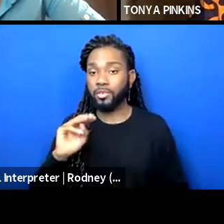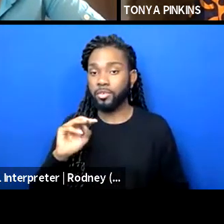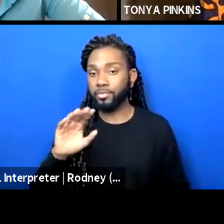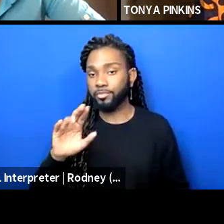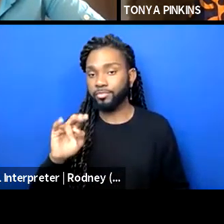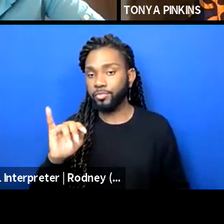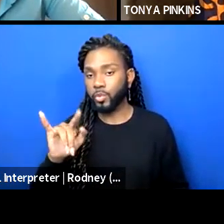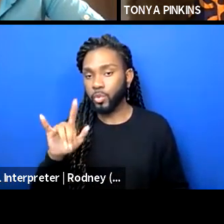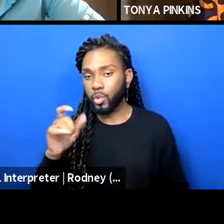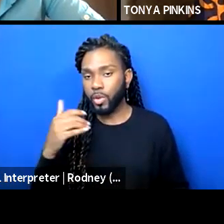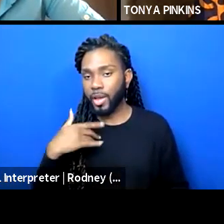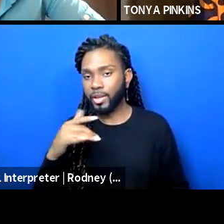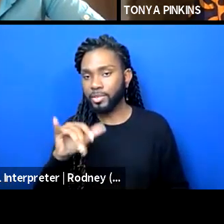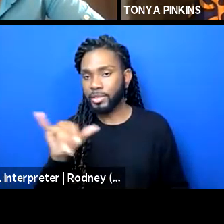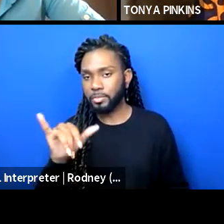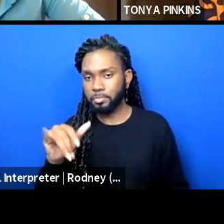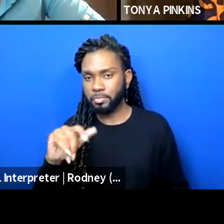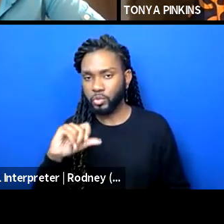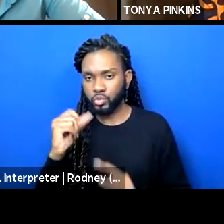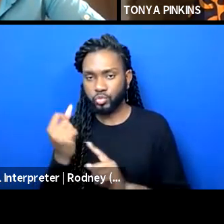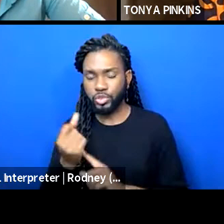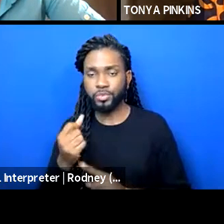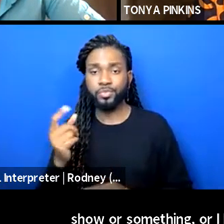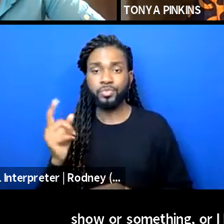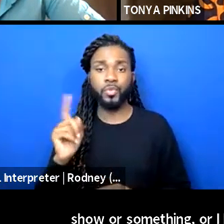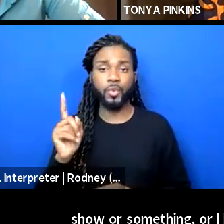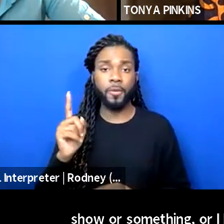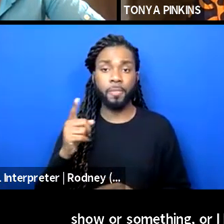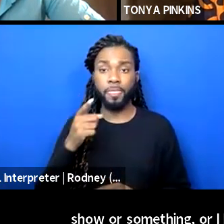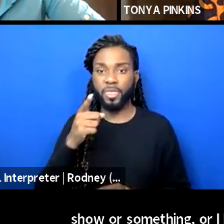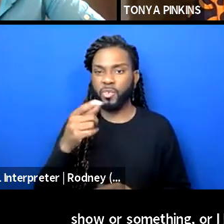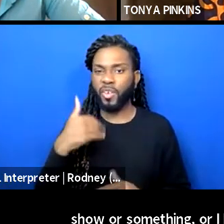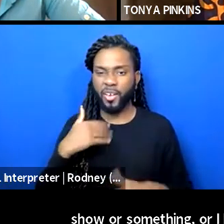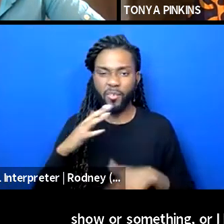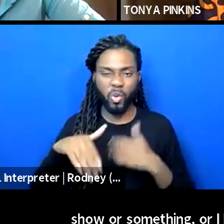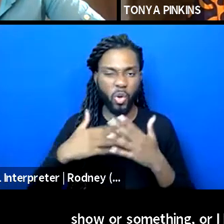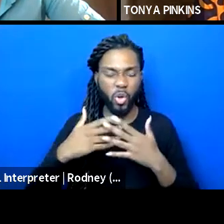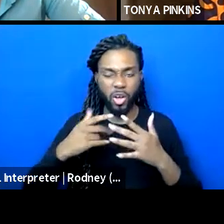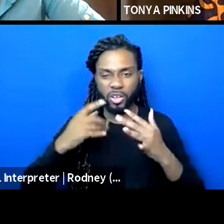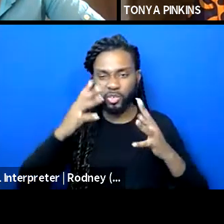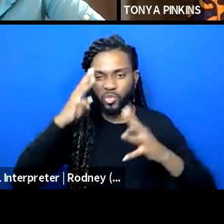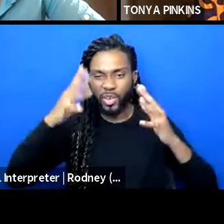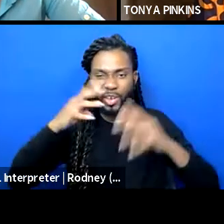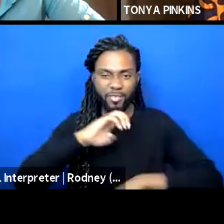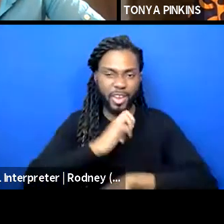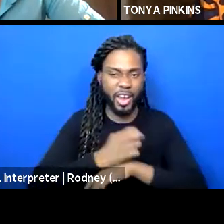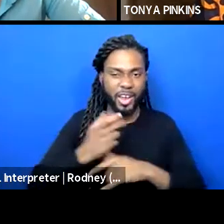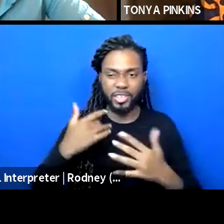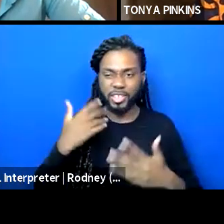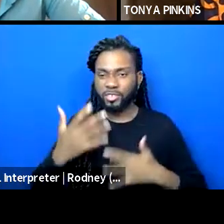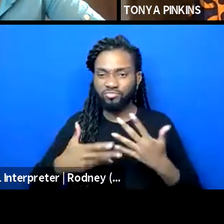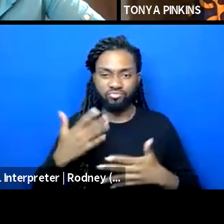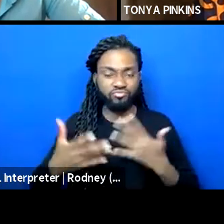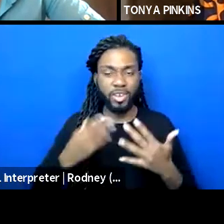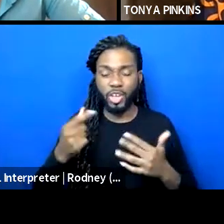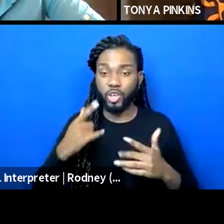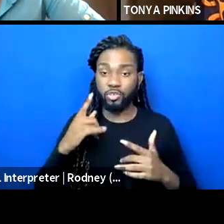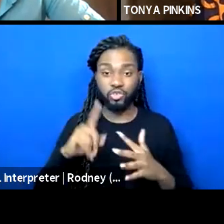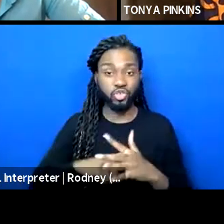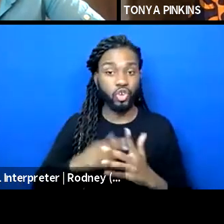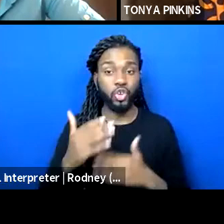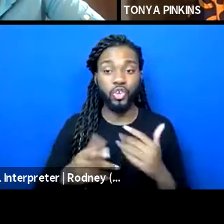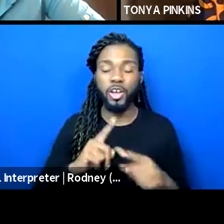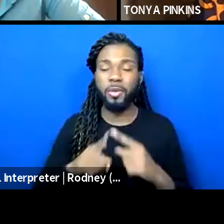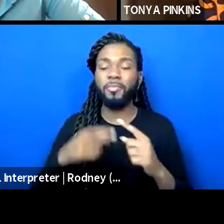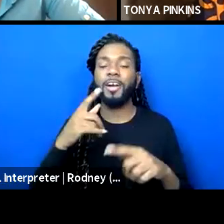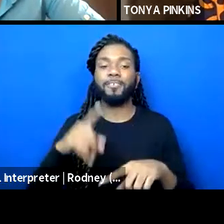a similar situation where you have all this creative energy flowing, you're like ready to go, and then you have to stop and find, well,